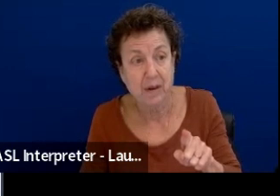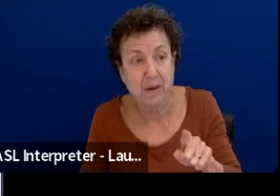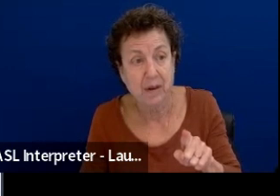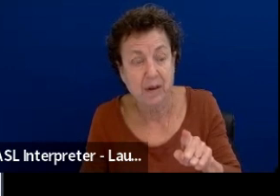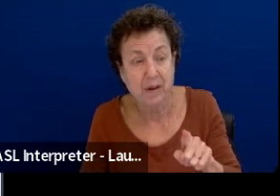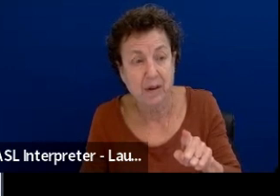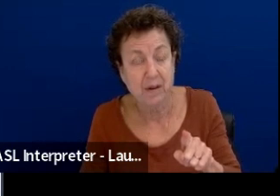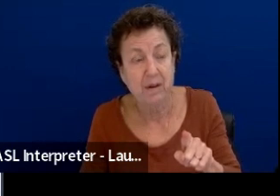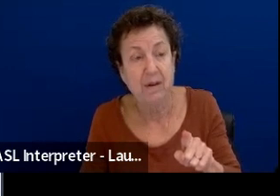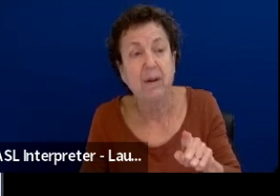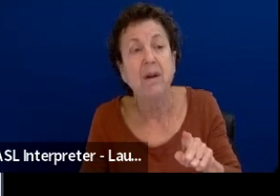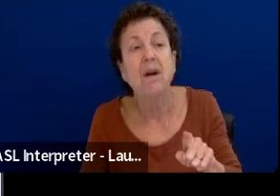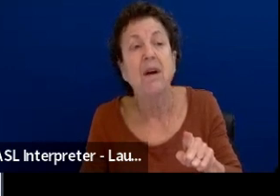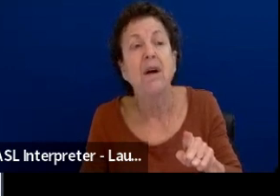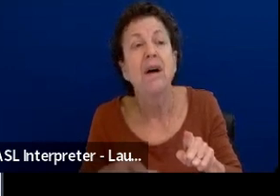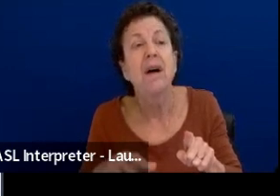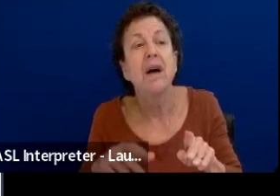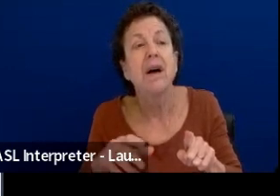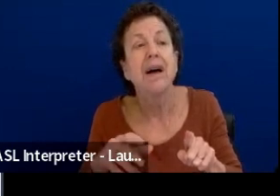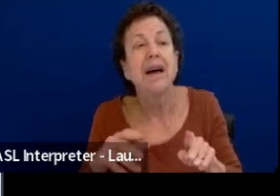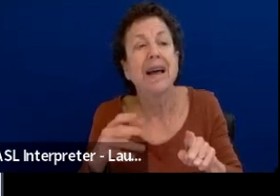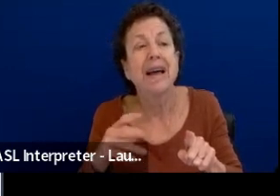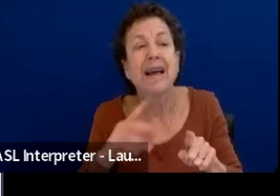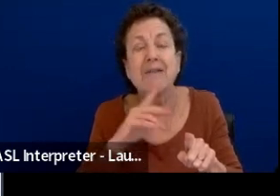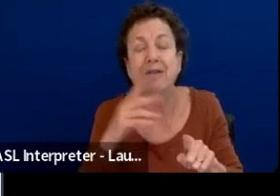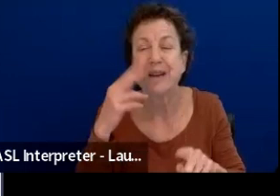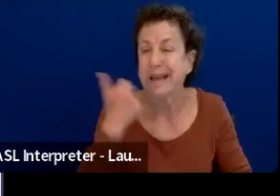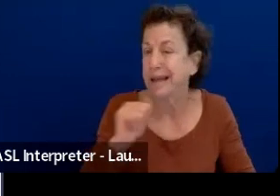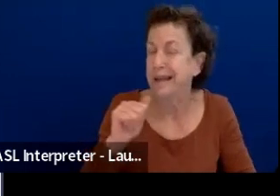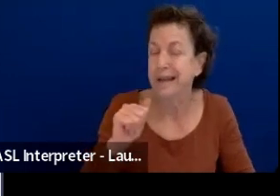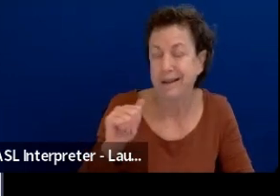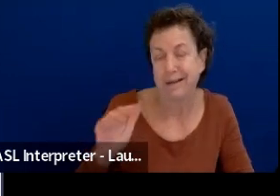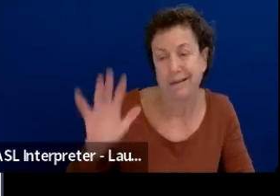Click on any old bill docket